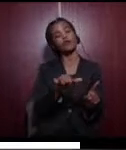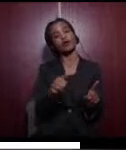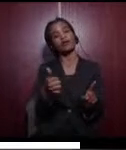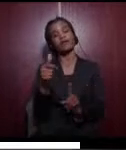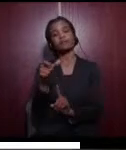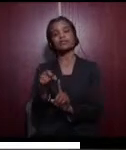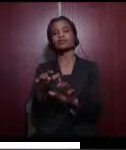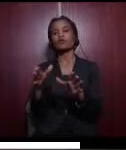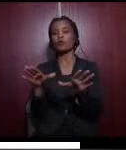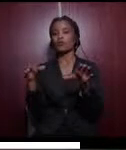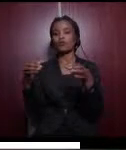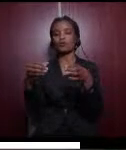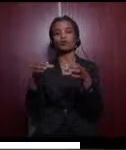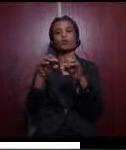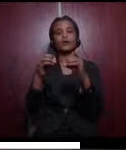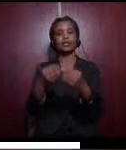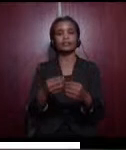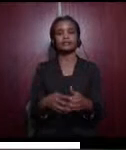bodies.